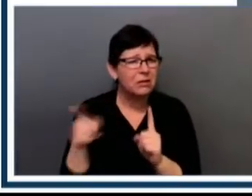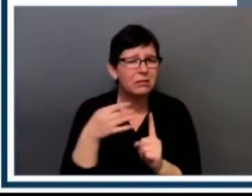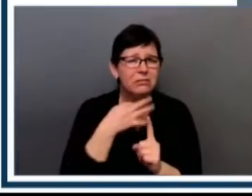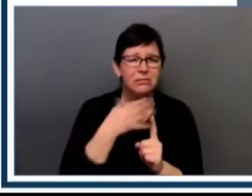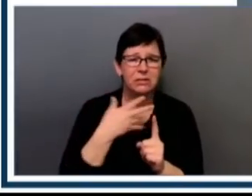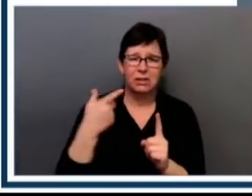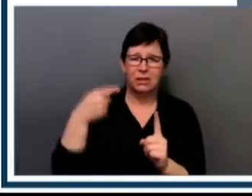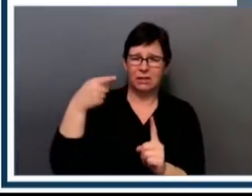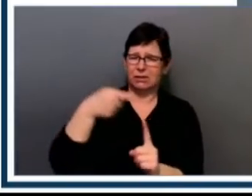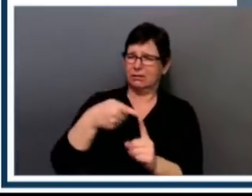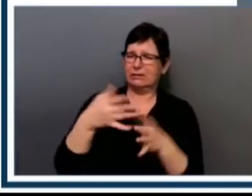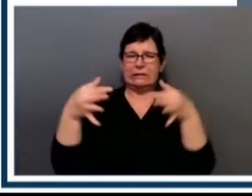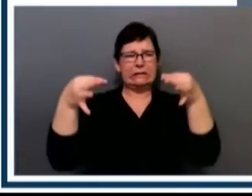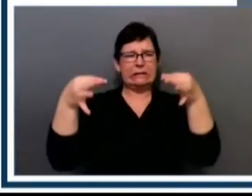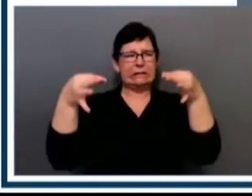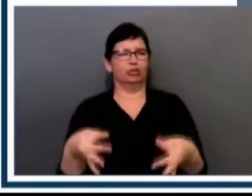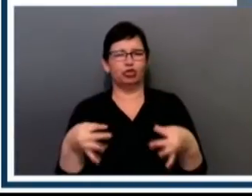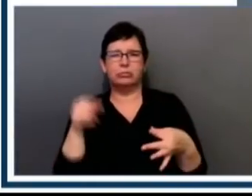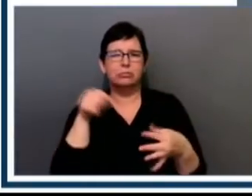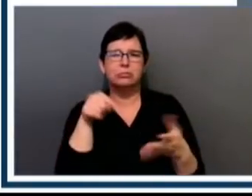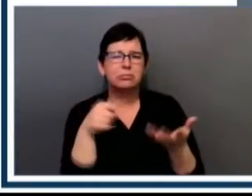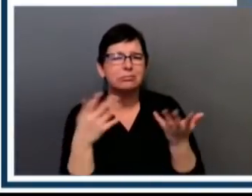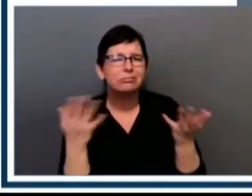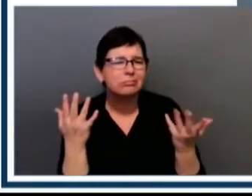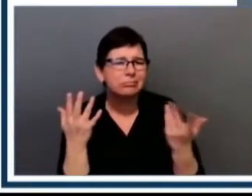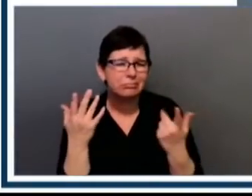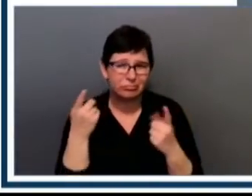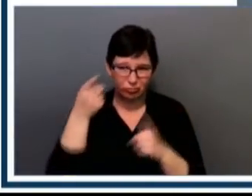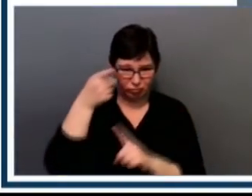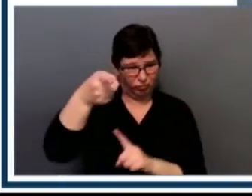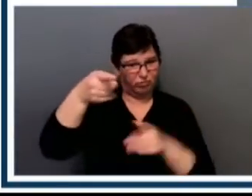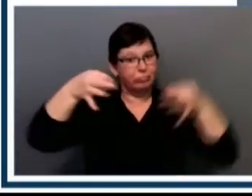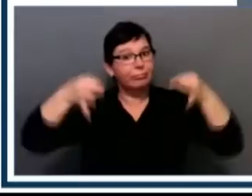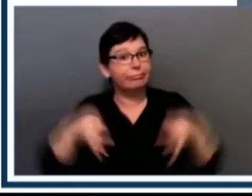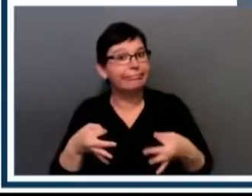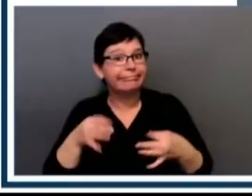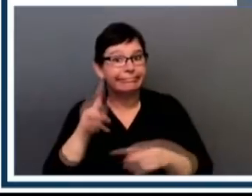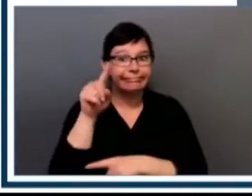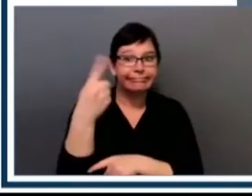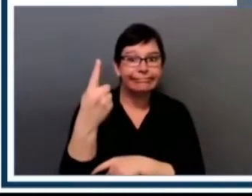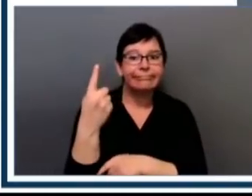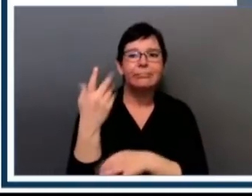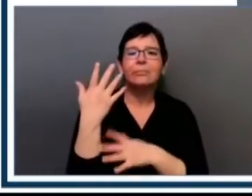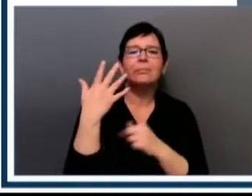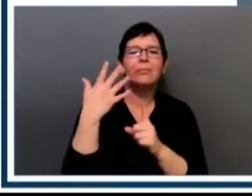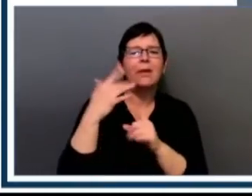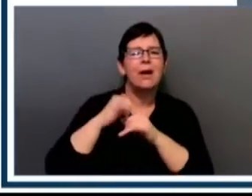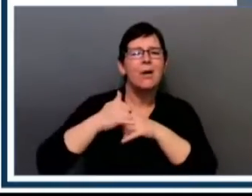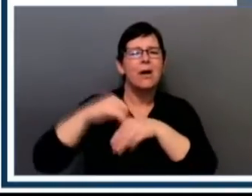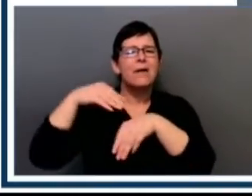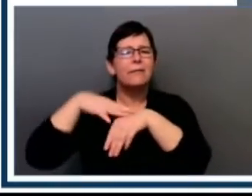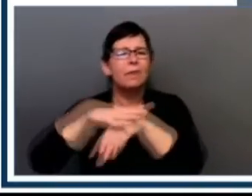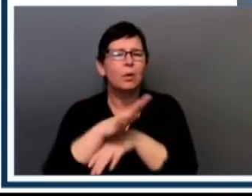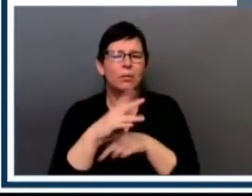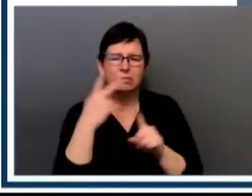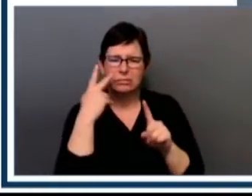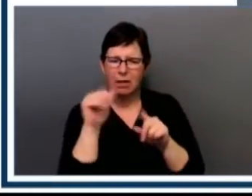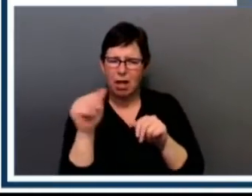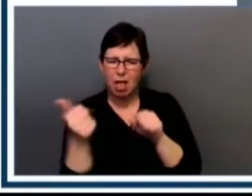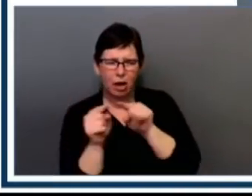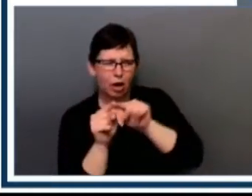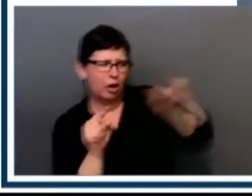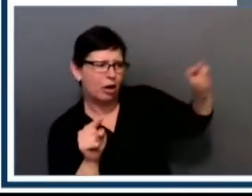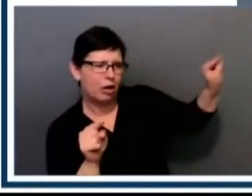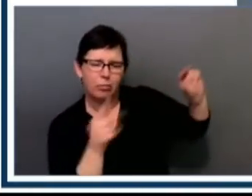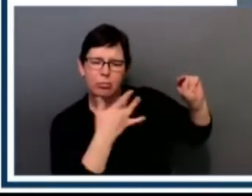has kicked up the speed for reopening, and there's a segment of the public that's become far more vocal about their